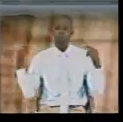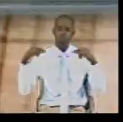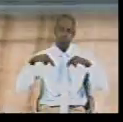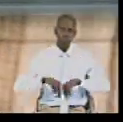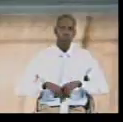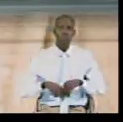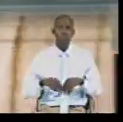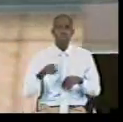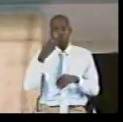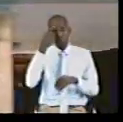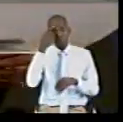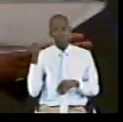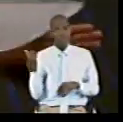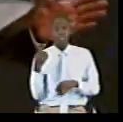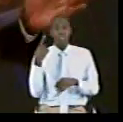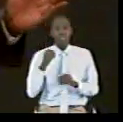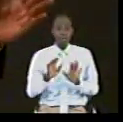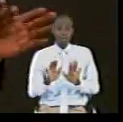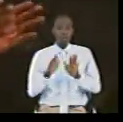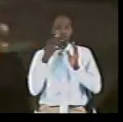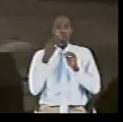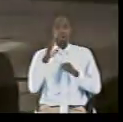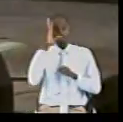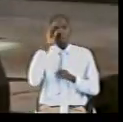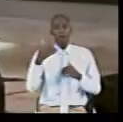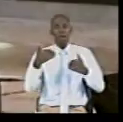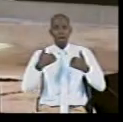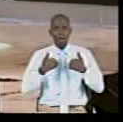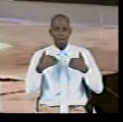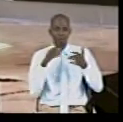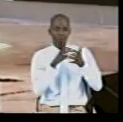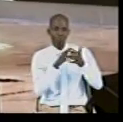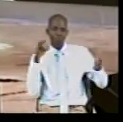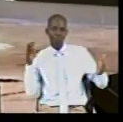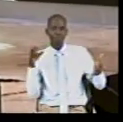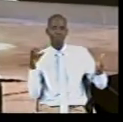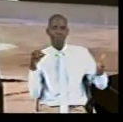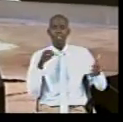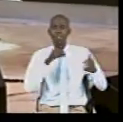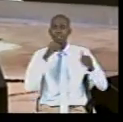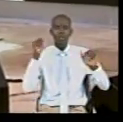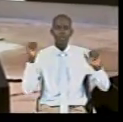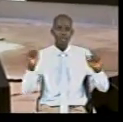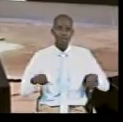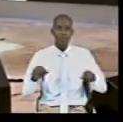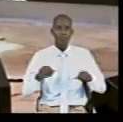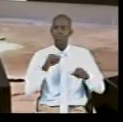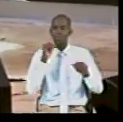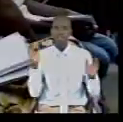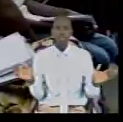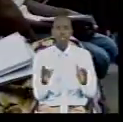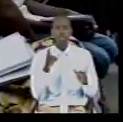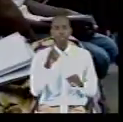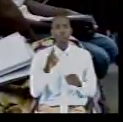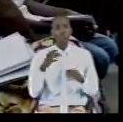the fear of man has disabled us. Fear will vanish